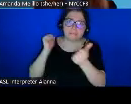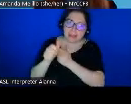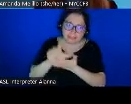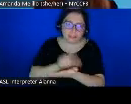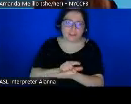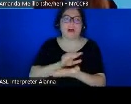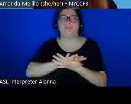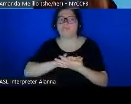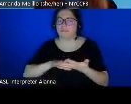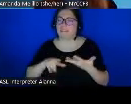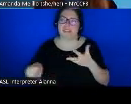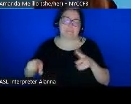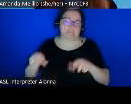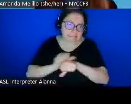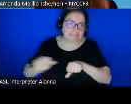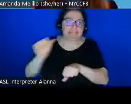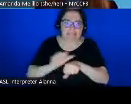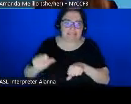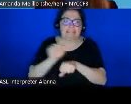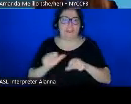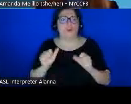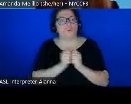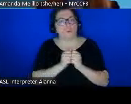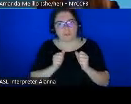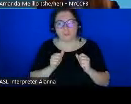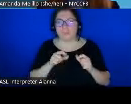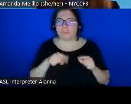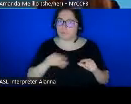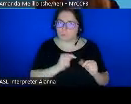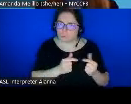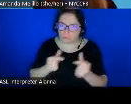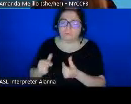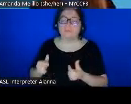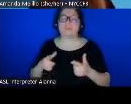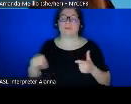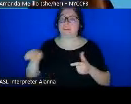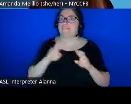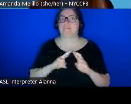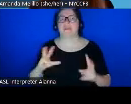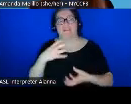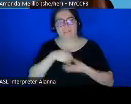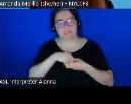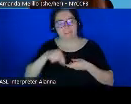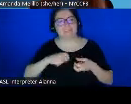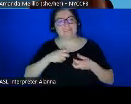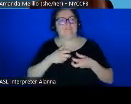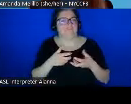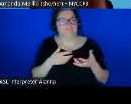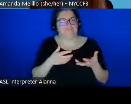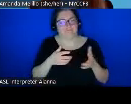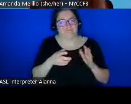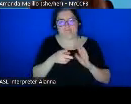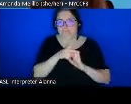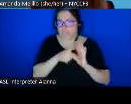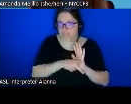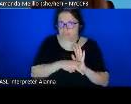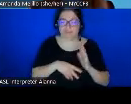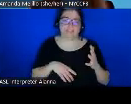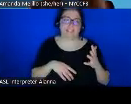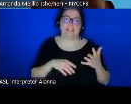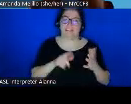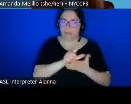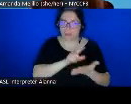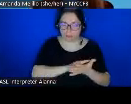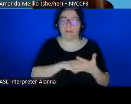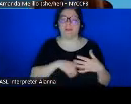front working with groups on the ground they're highly engaged in this issue um and we want to make sure that we are going to them for their expertise